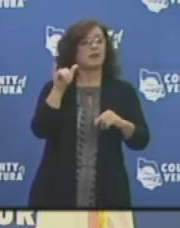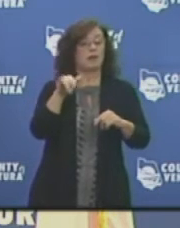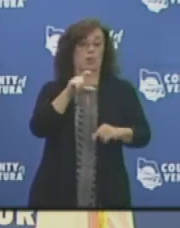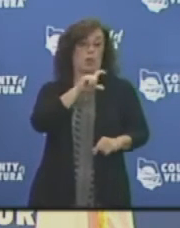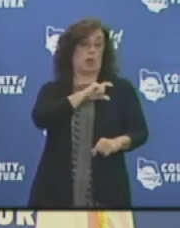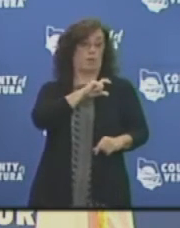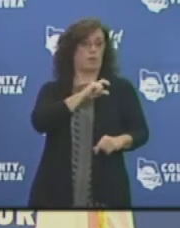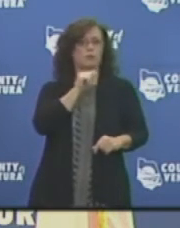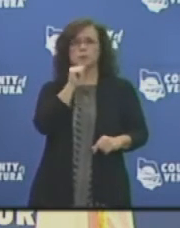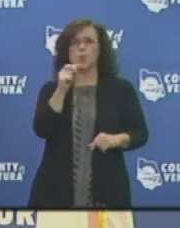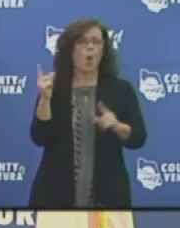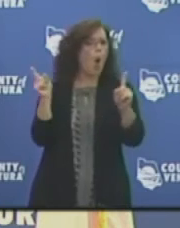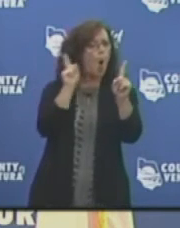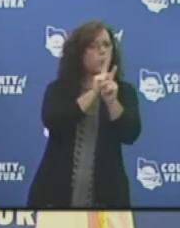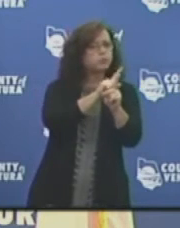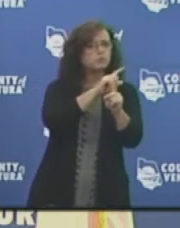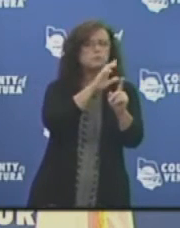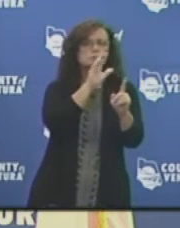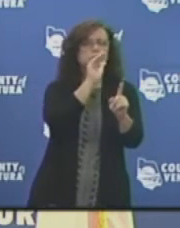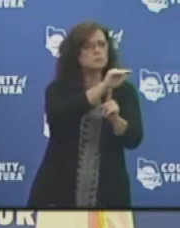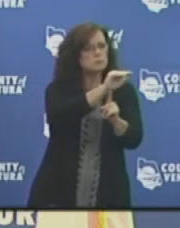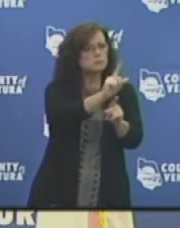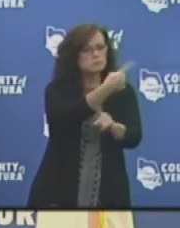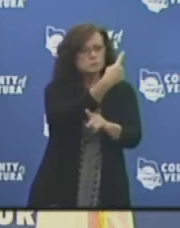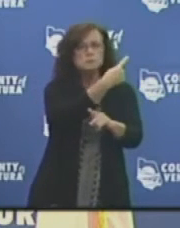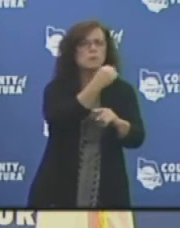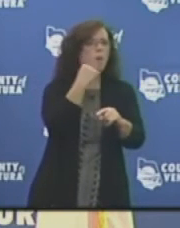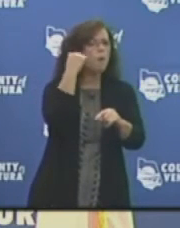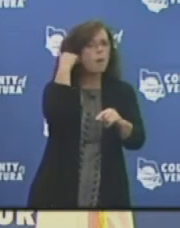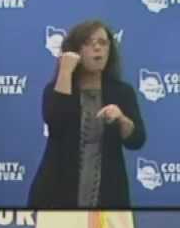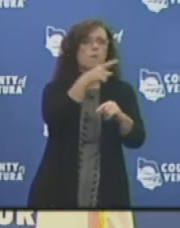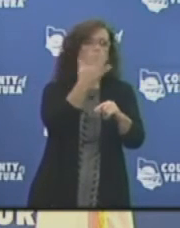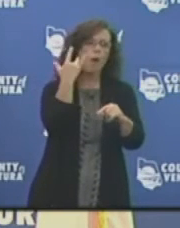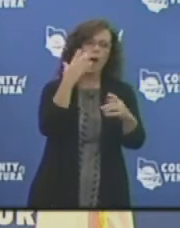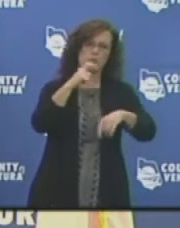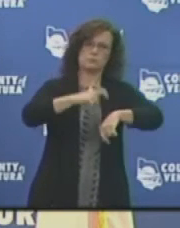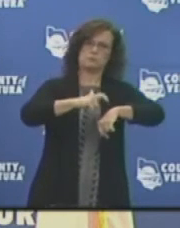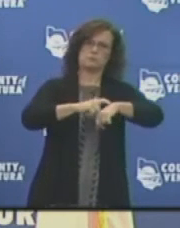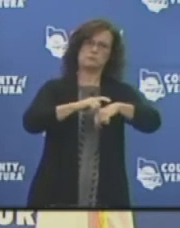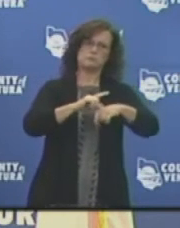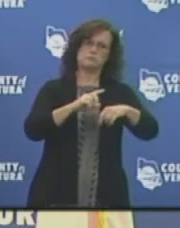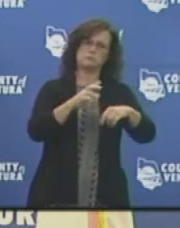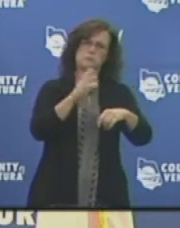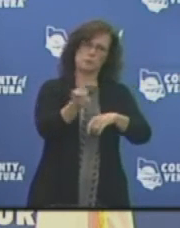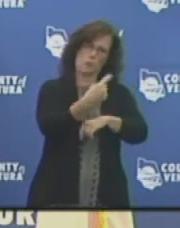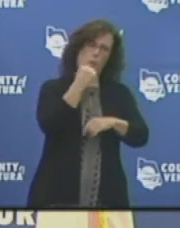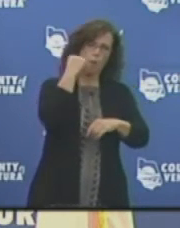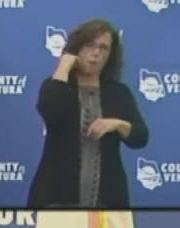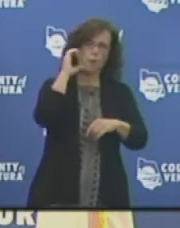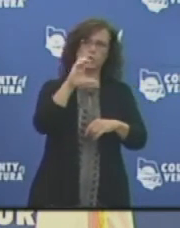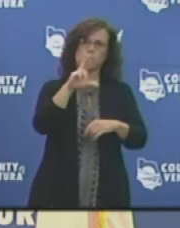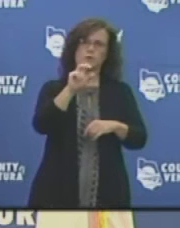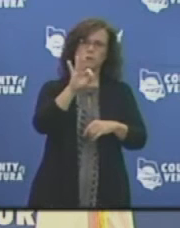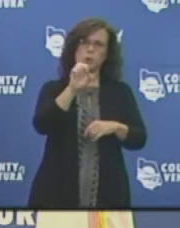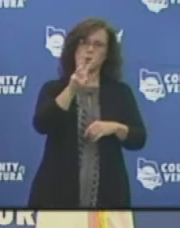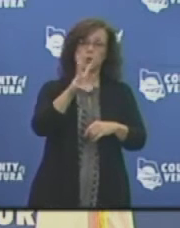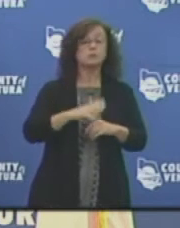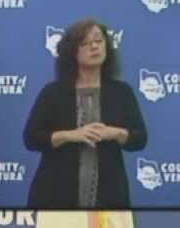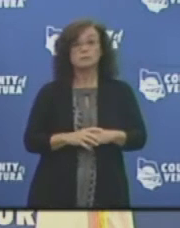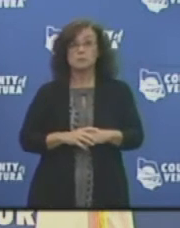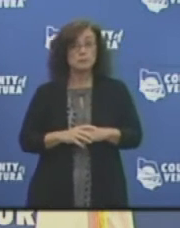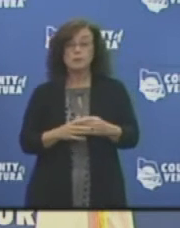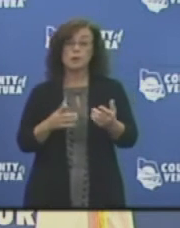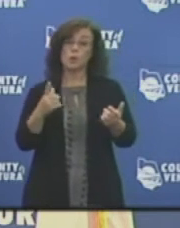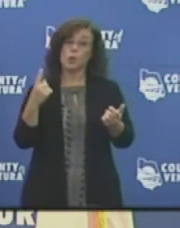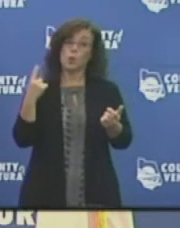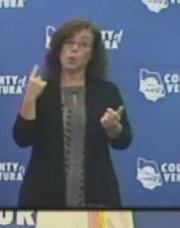truth. 41 counties, 94% of the state's population, including Ventura County, have been ordered to shut